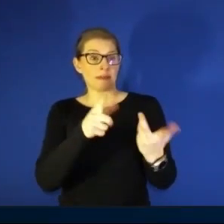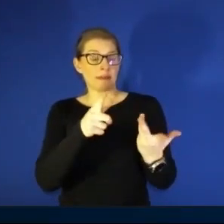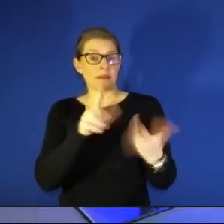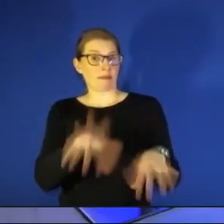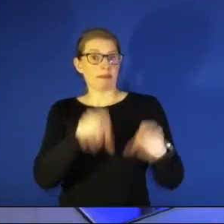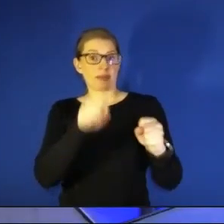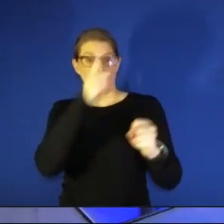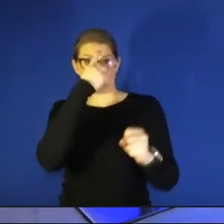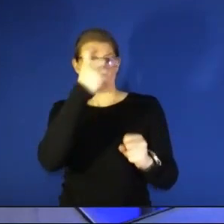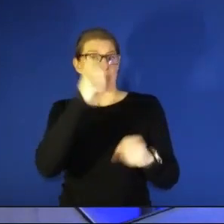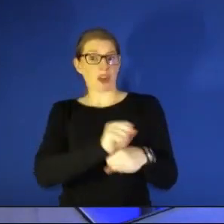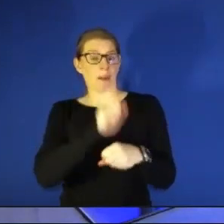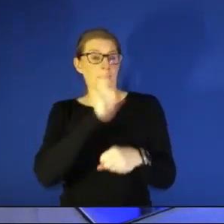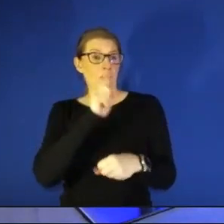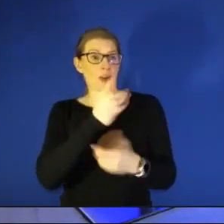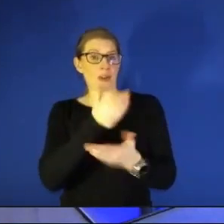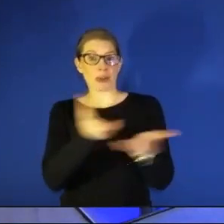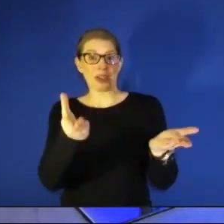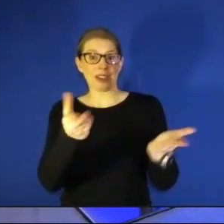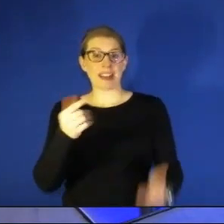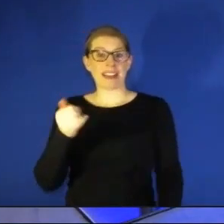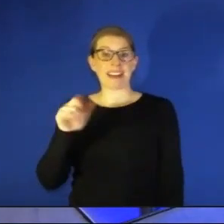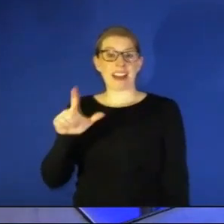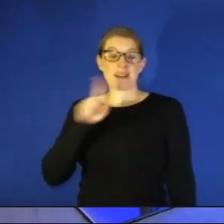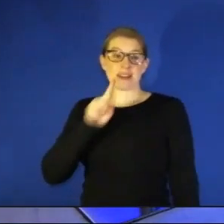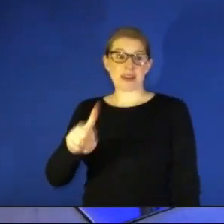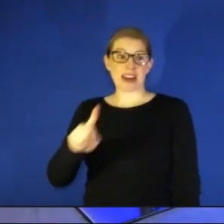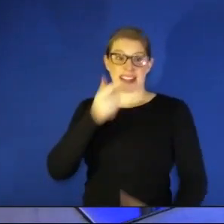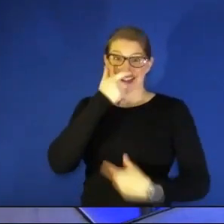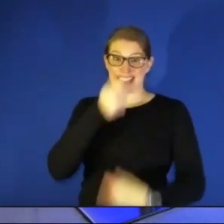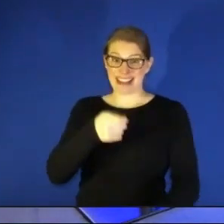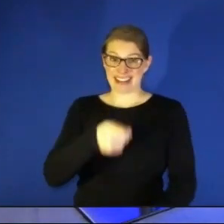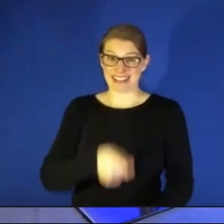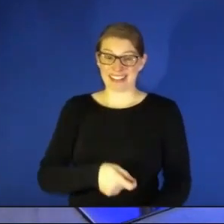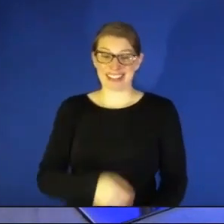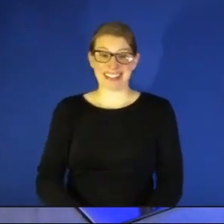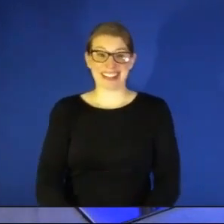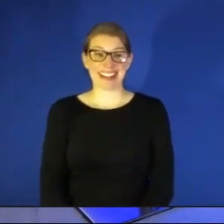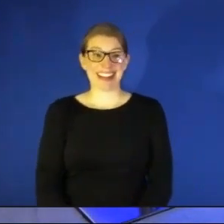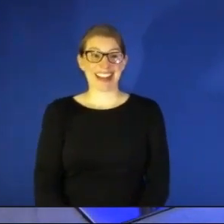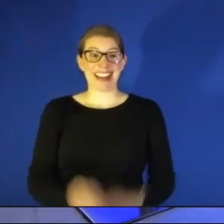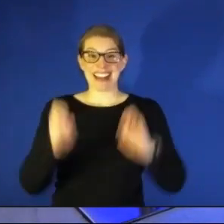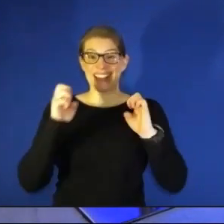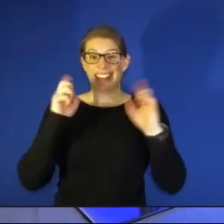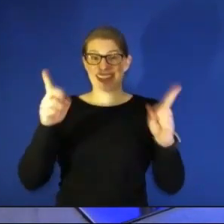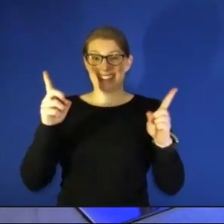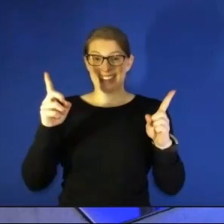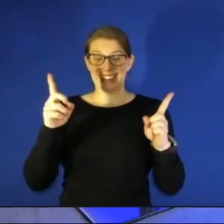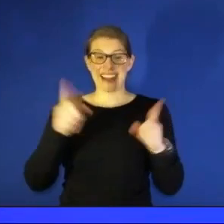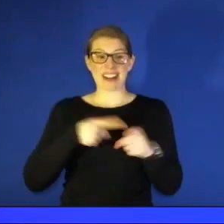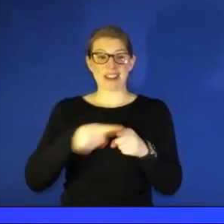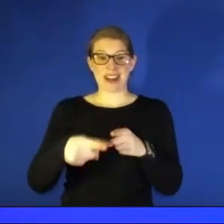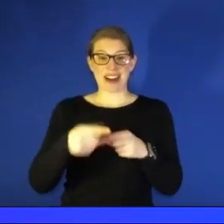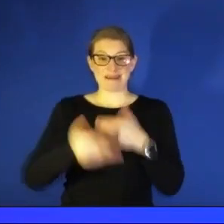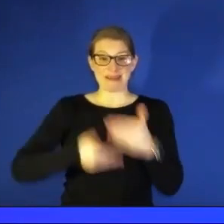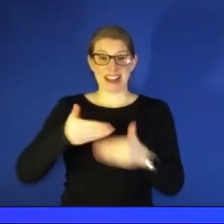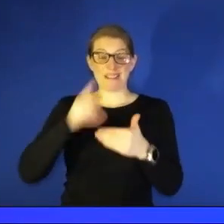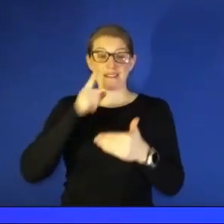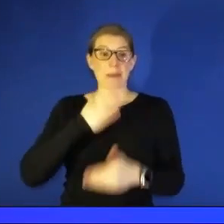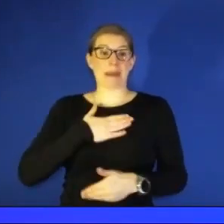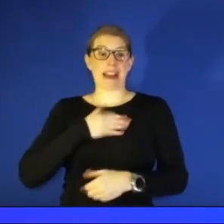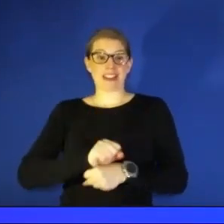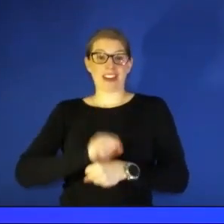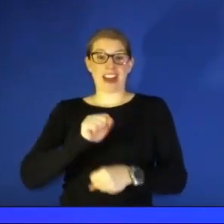of yours. Gail? Sure, I have a really interesting educational and career path, I think, for my position.